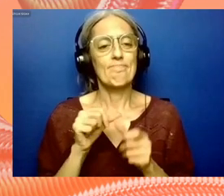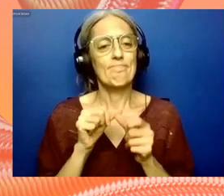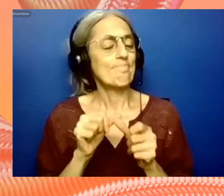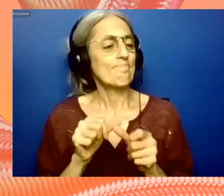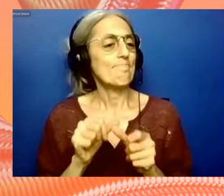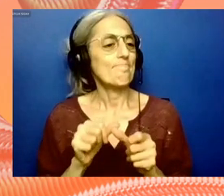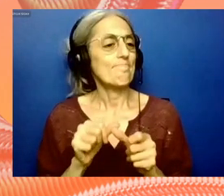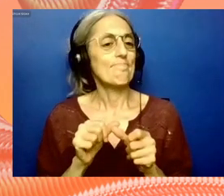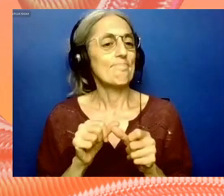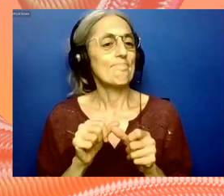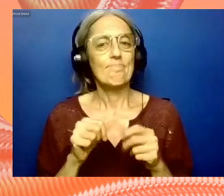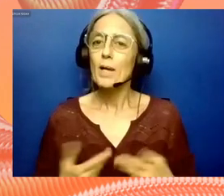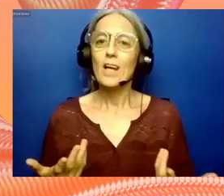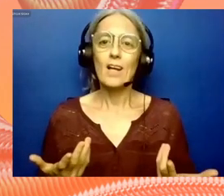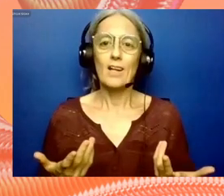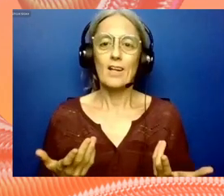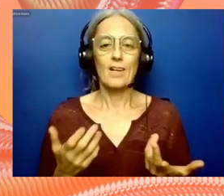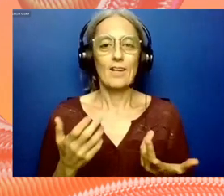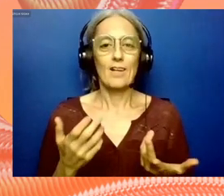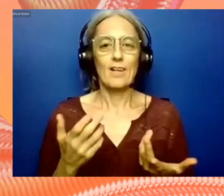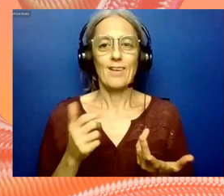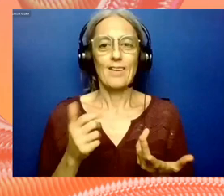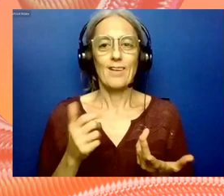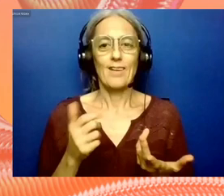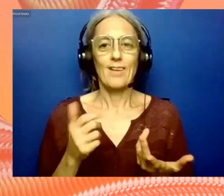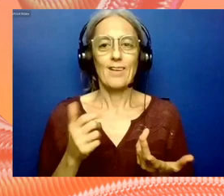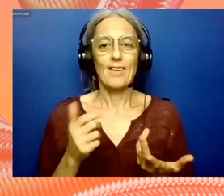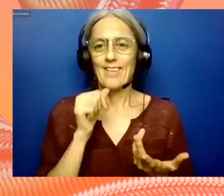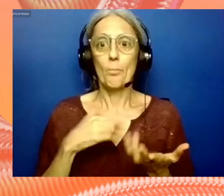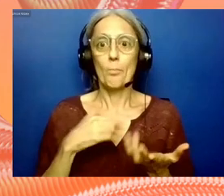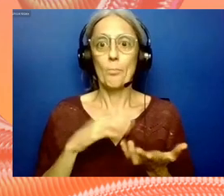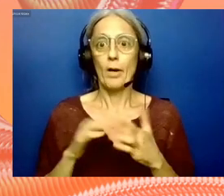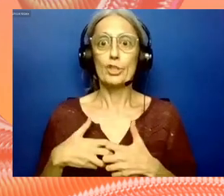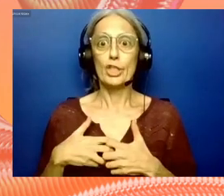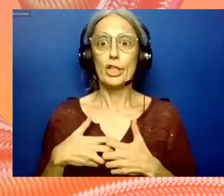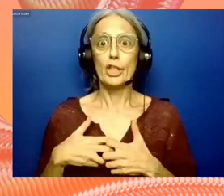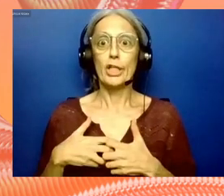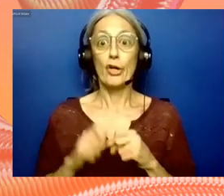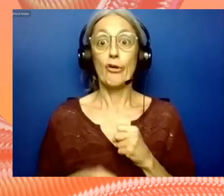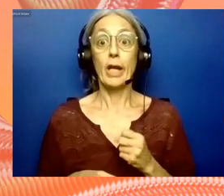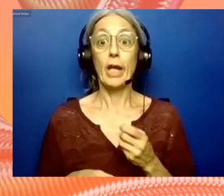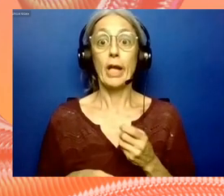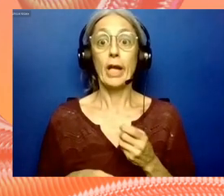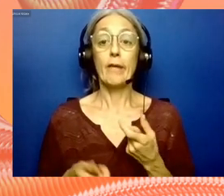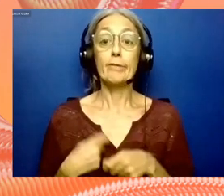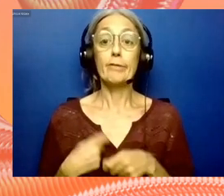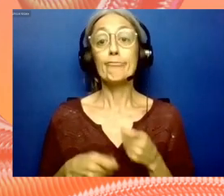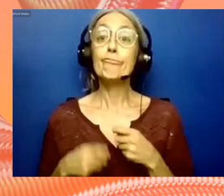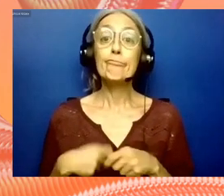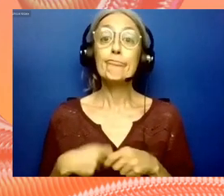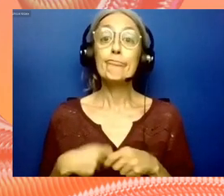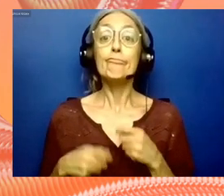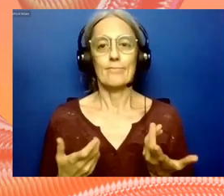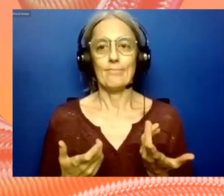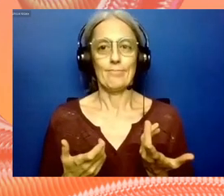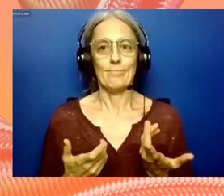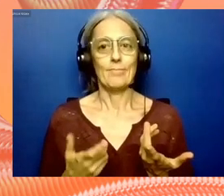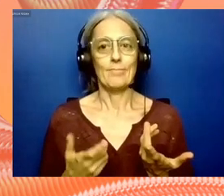metabolize grief and then, you know, create a itinerary of what to do with